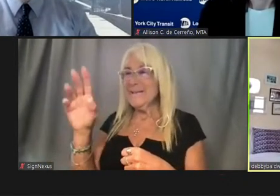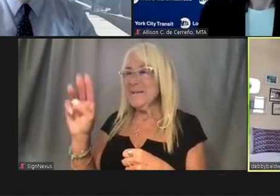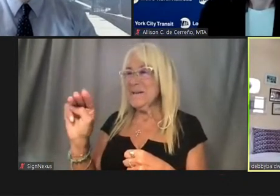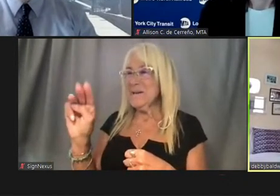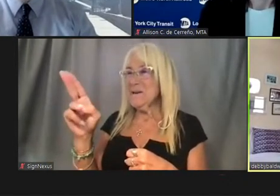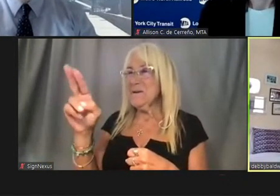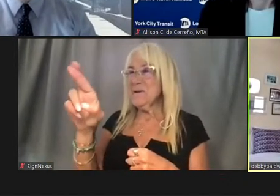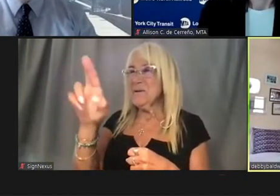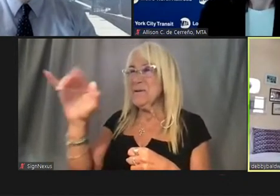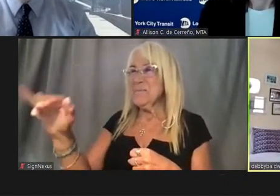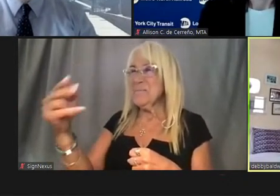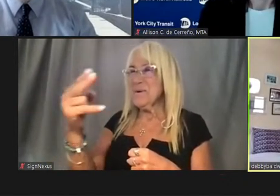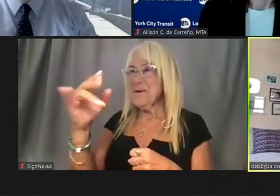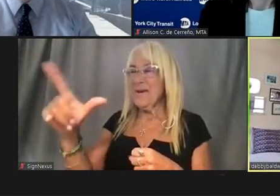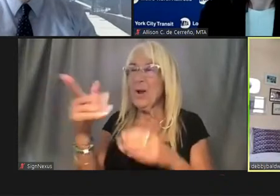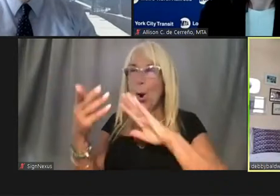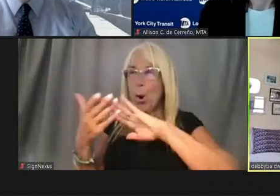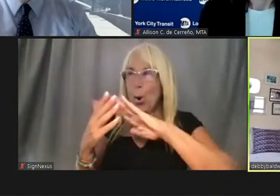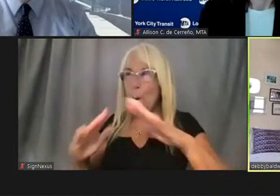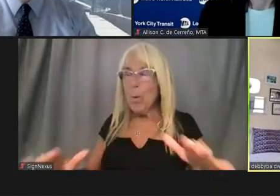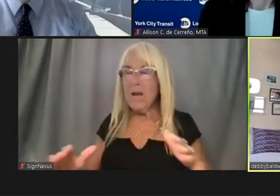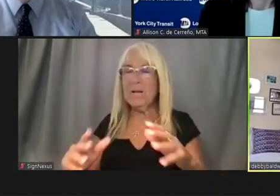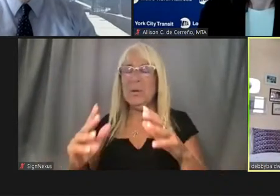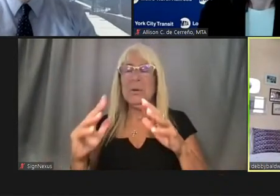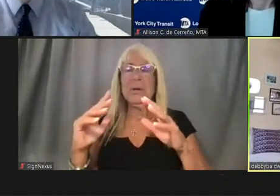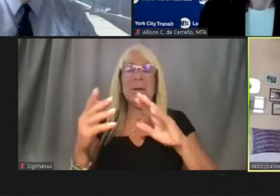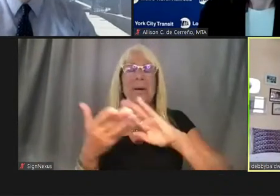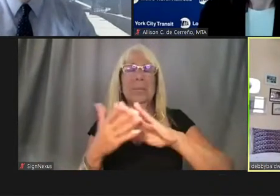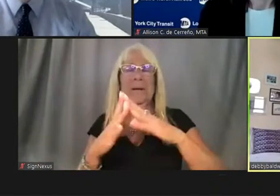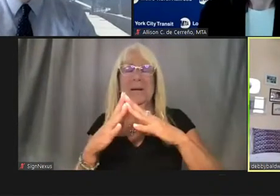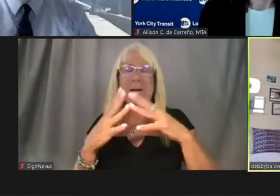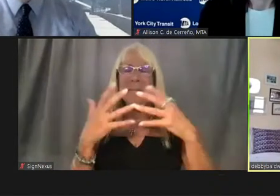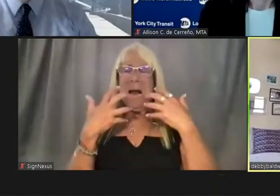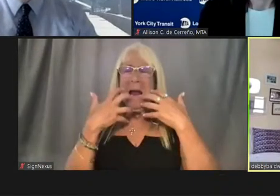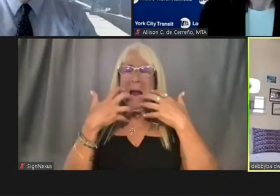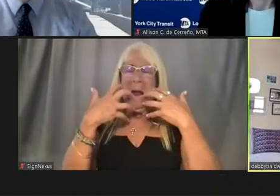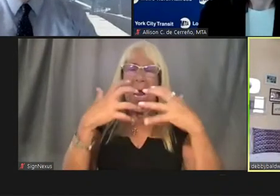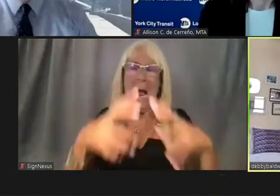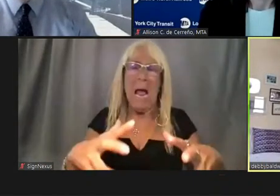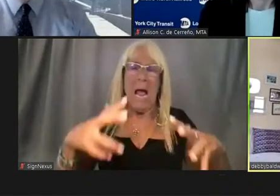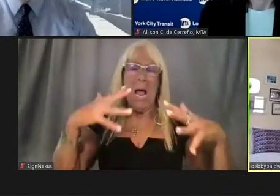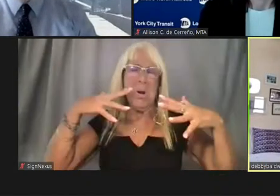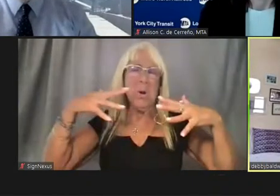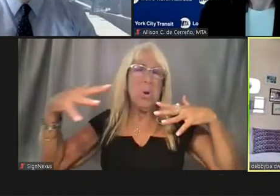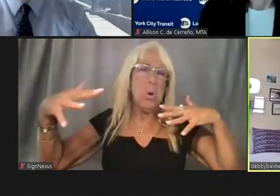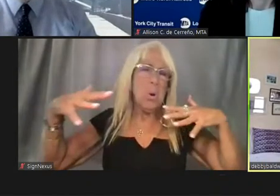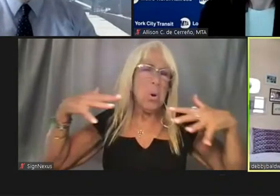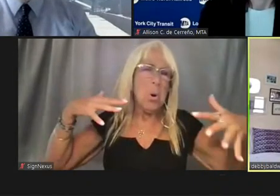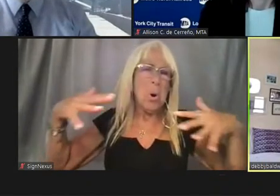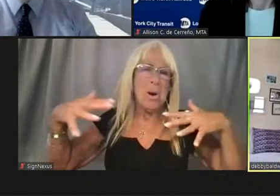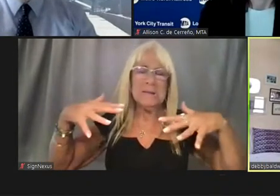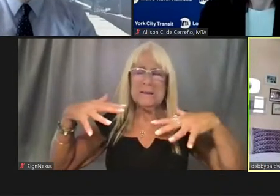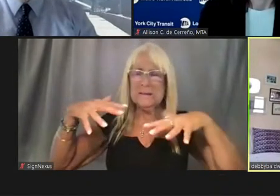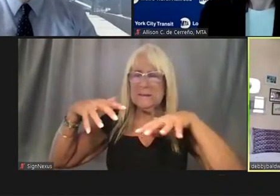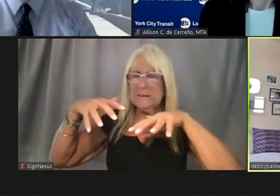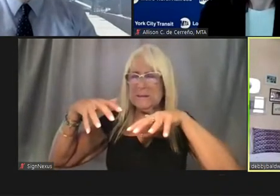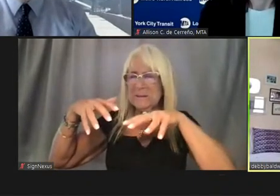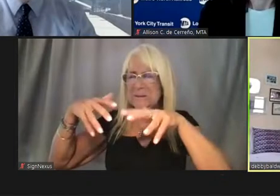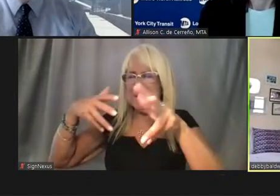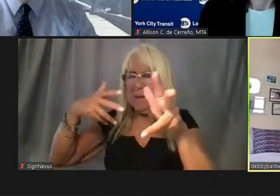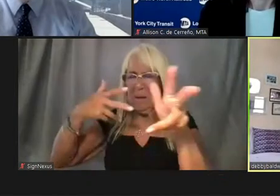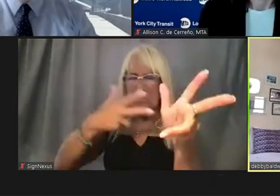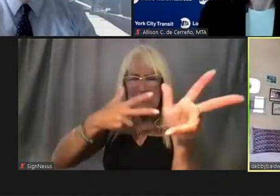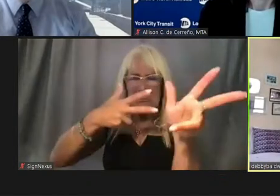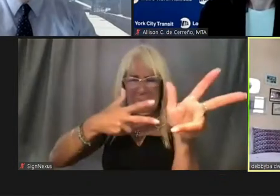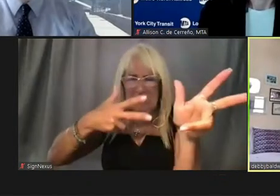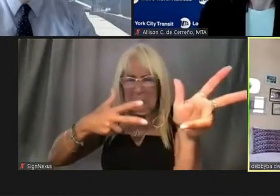into a noisy gridlocked mass of hot snarling bumper-to-bumper traffic the streets are meaner less